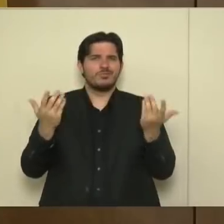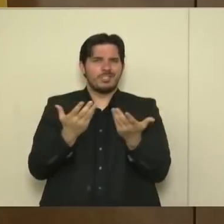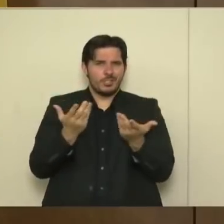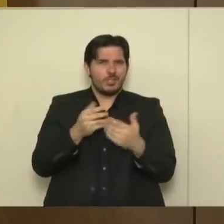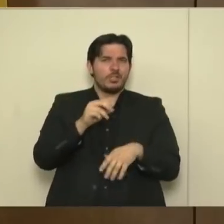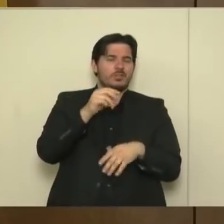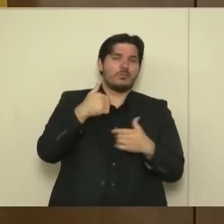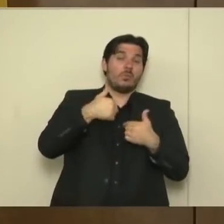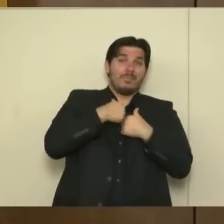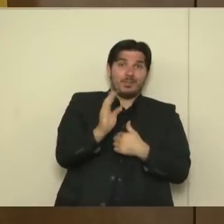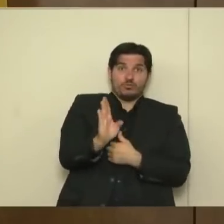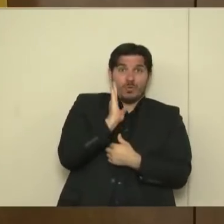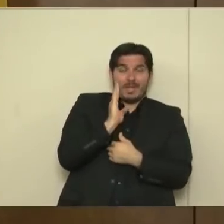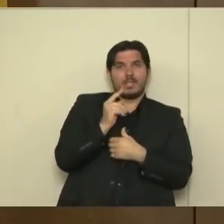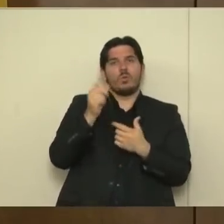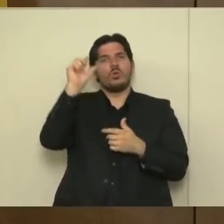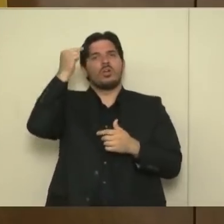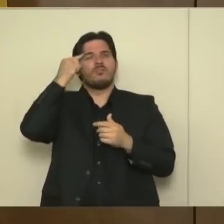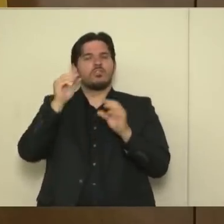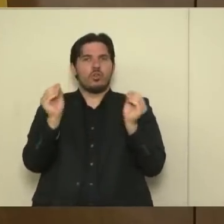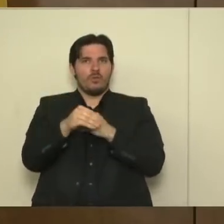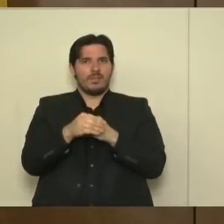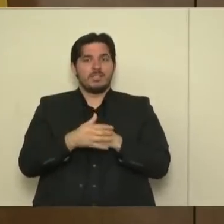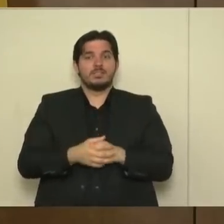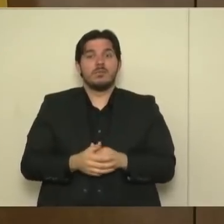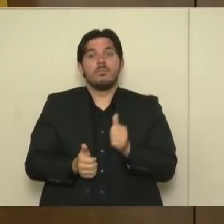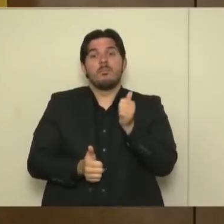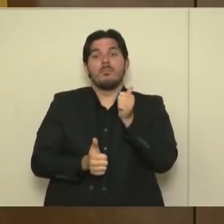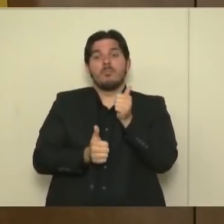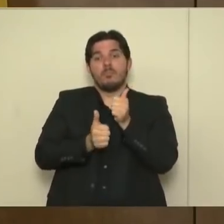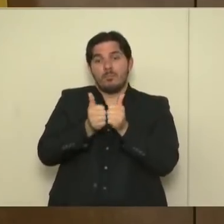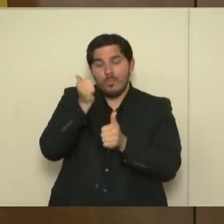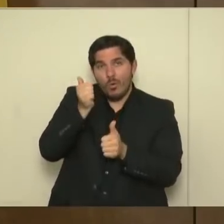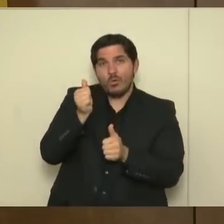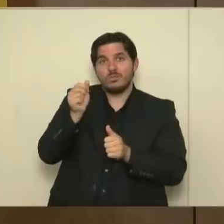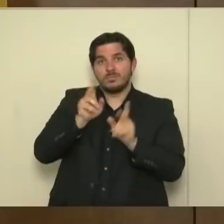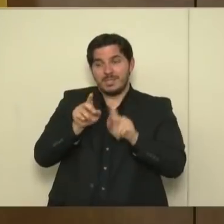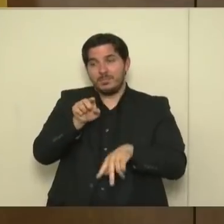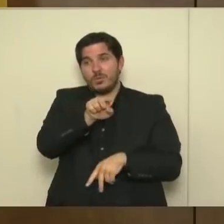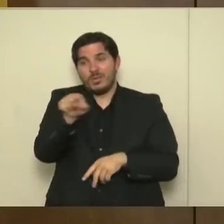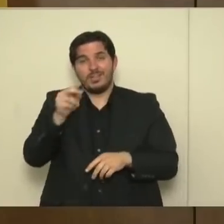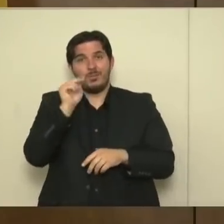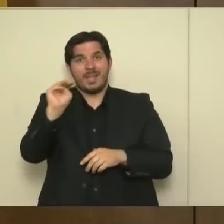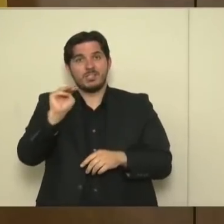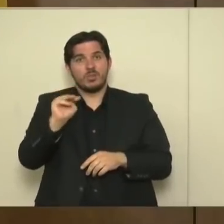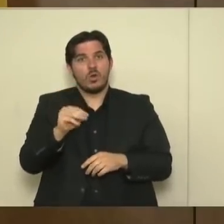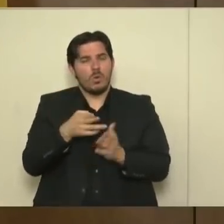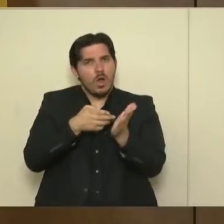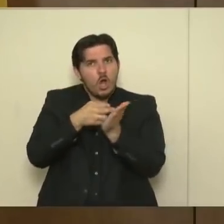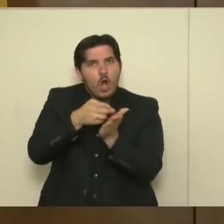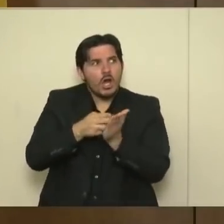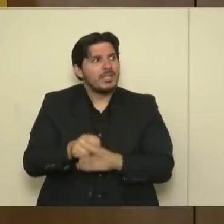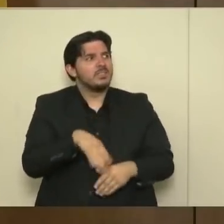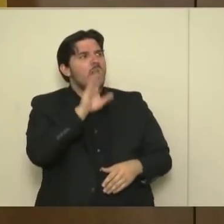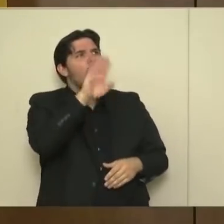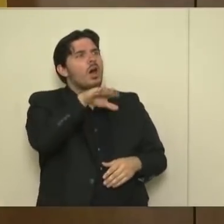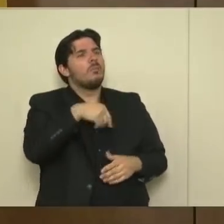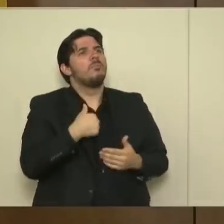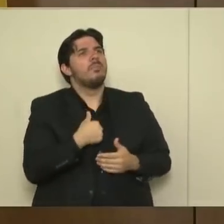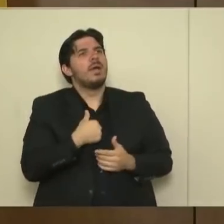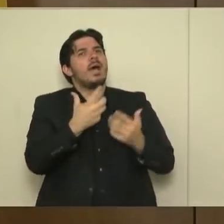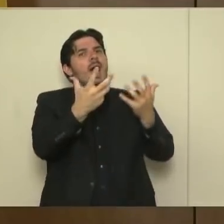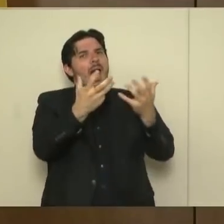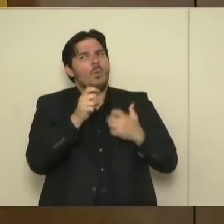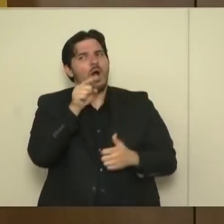Mexico. They are largely accompanied. I wish you would look at X. Here's data that I've collected from